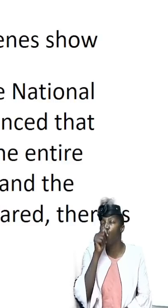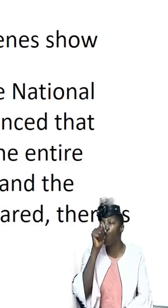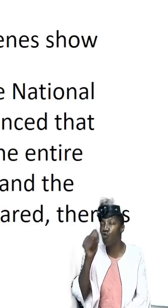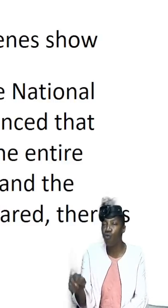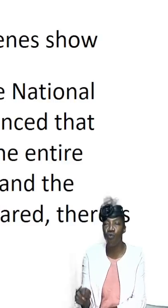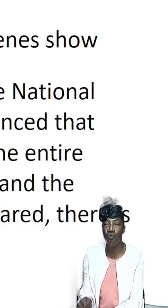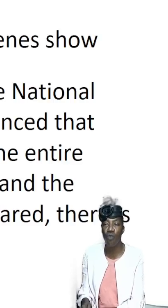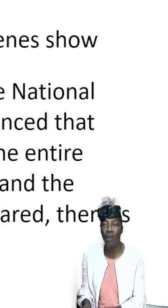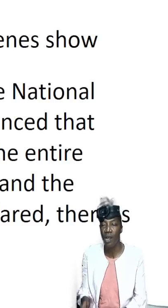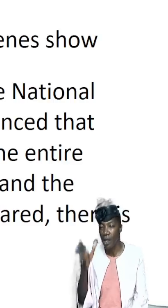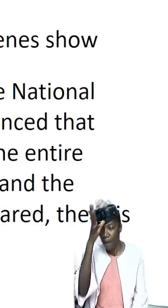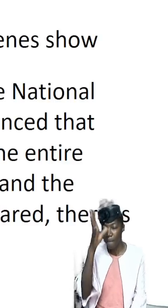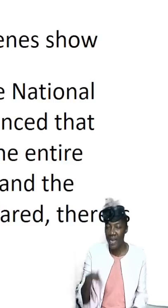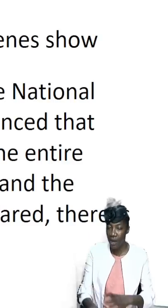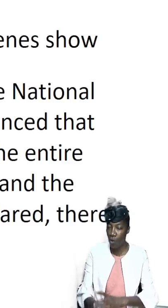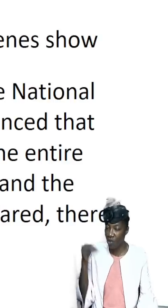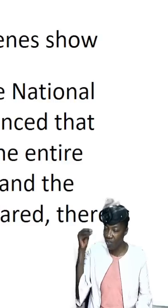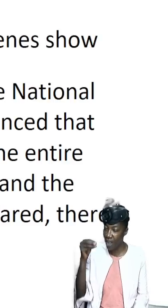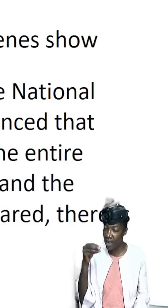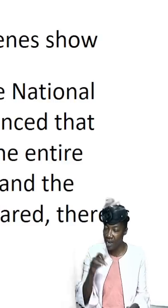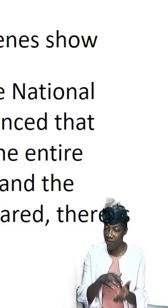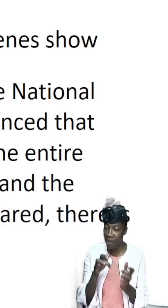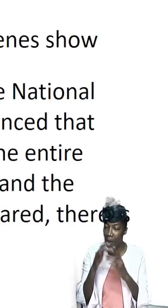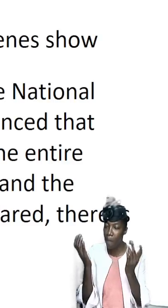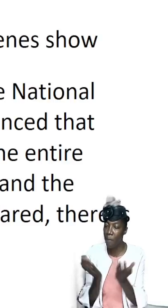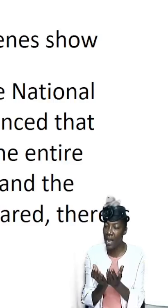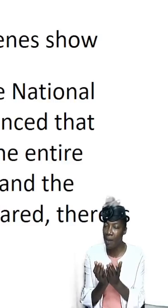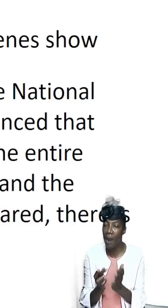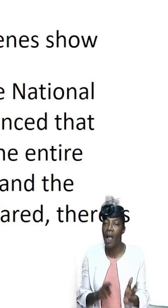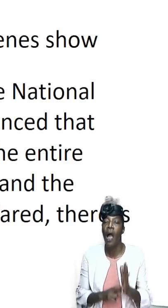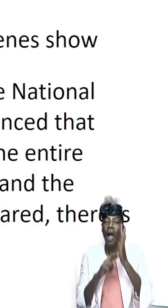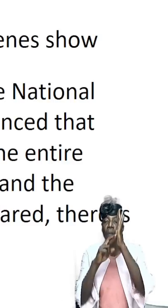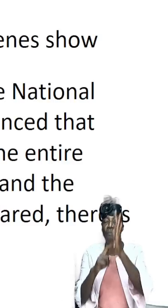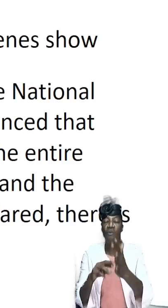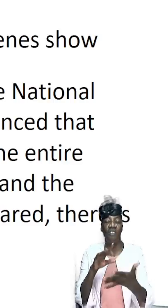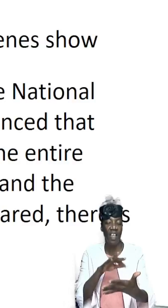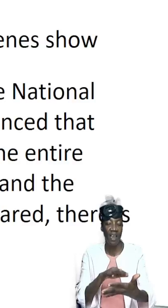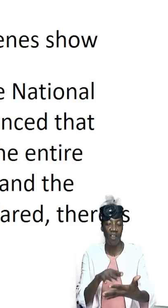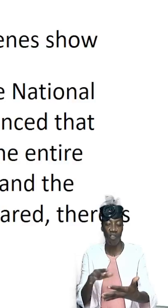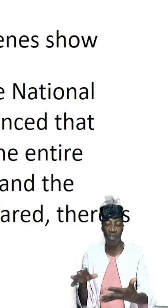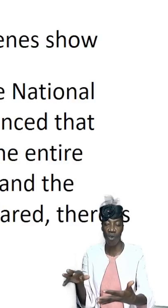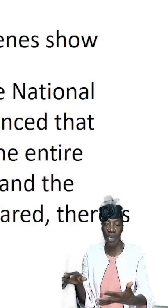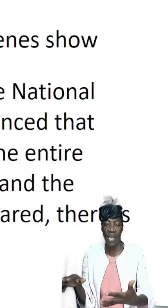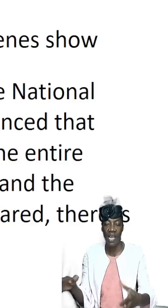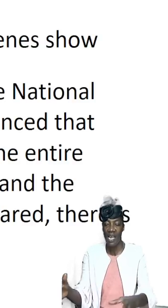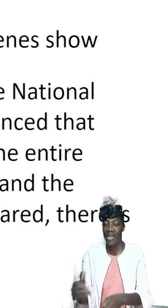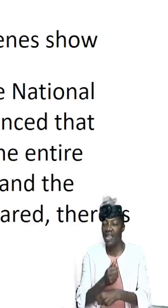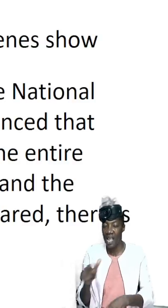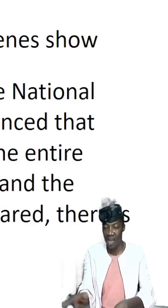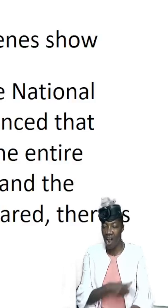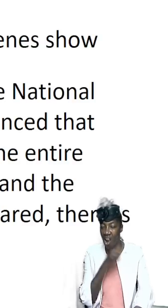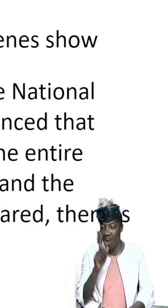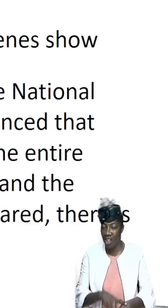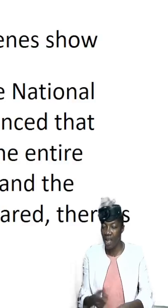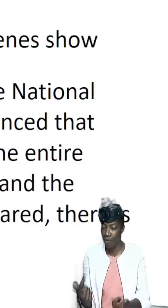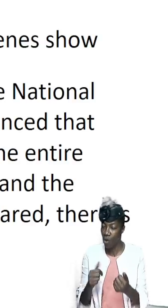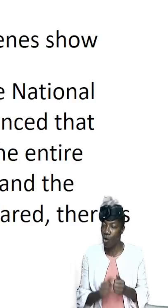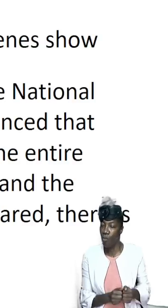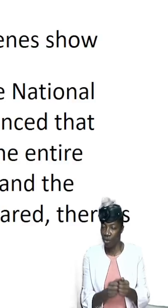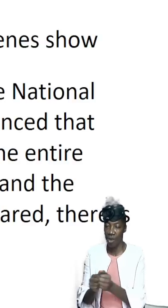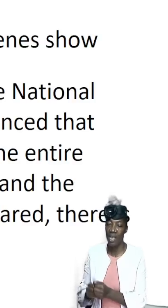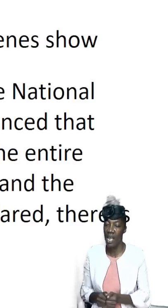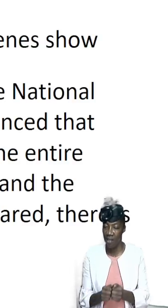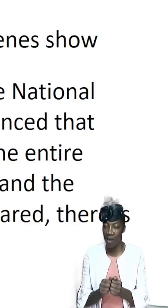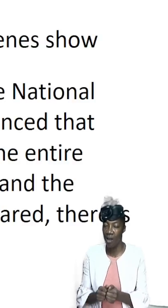men outside of the Bible that are presenting their studies, and these studies have taken a long time to come together, and he shook